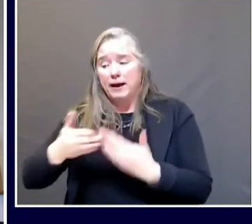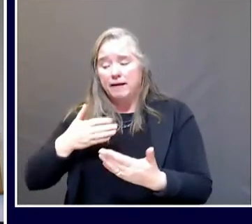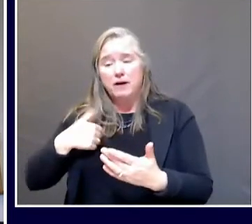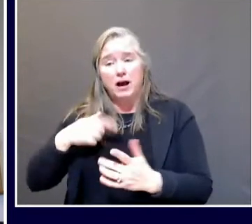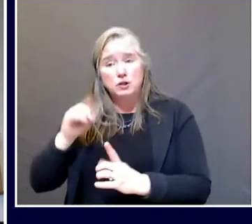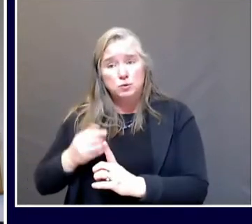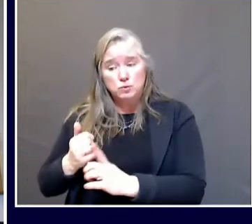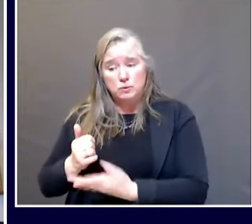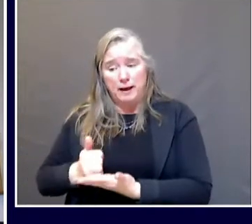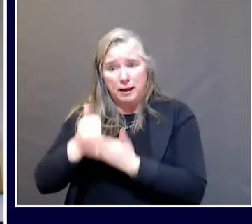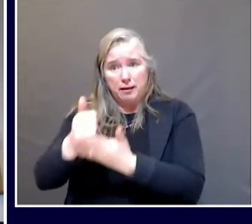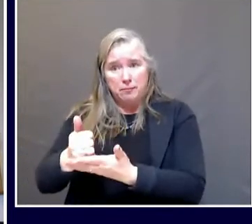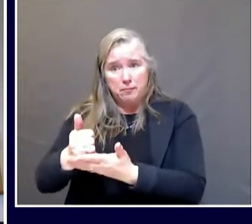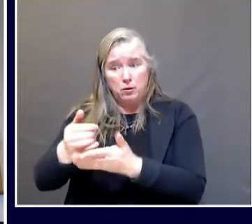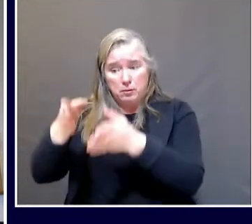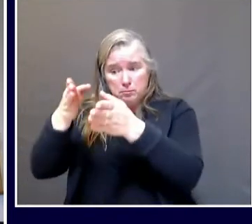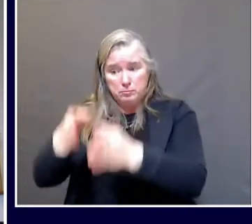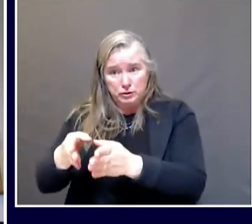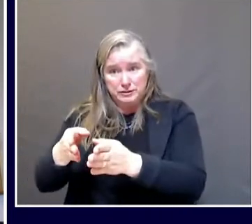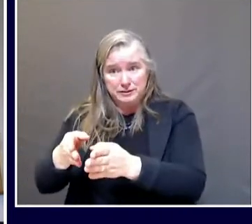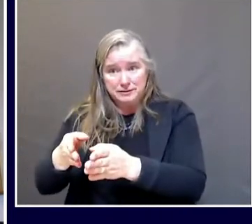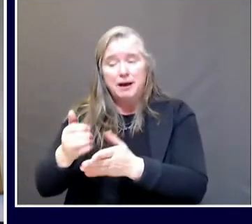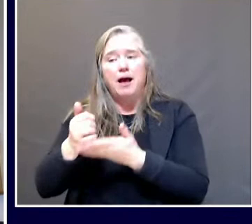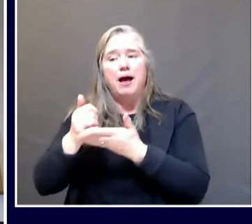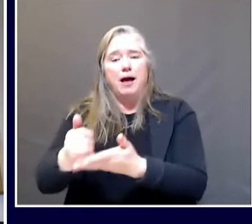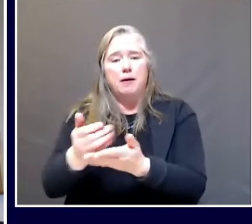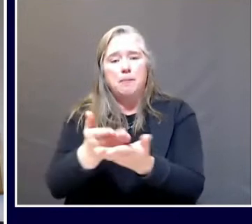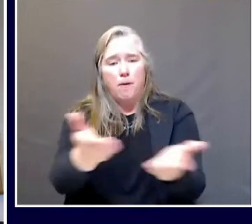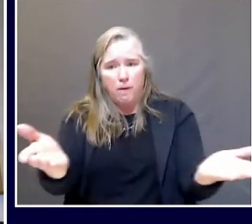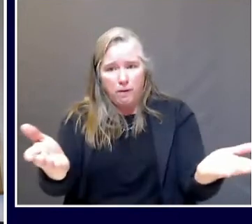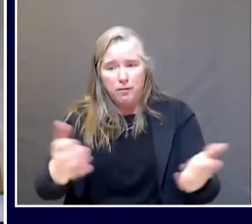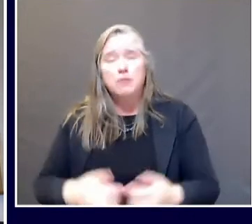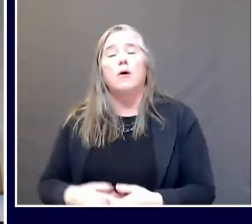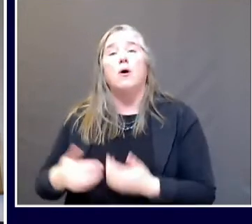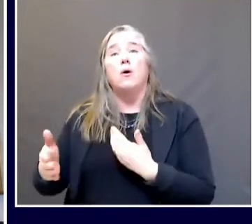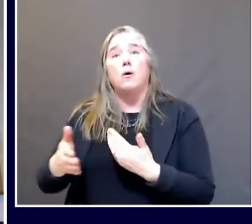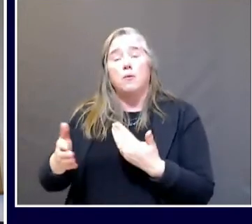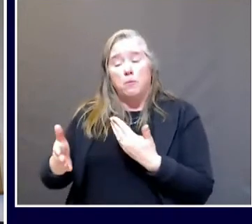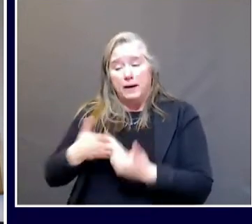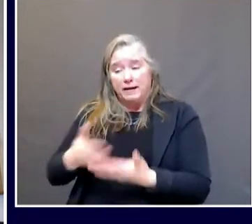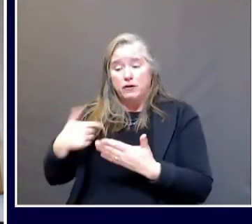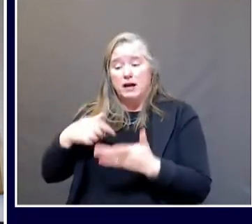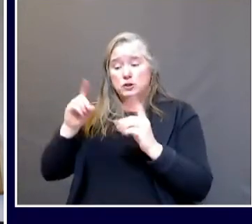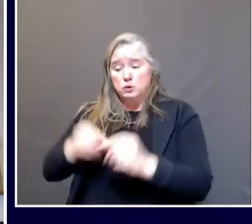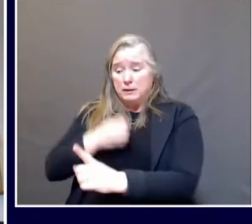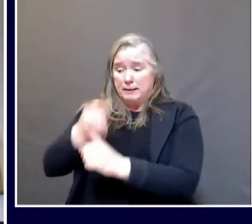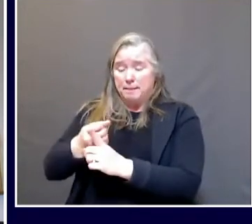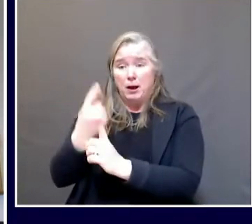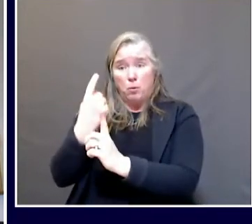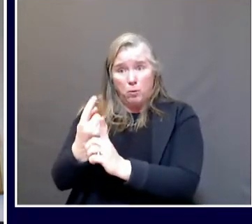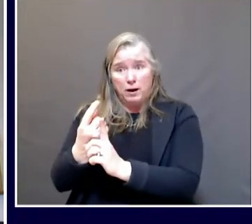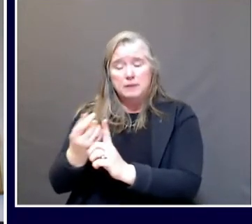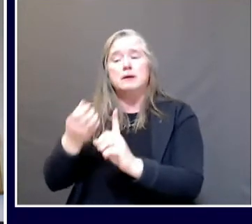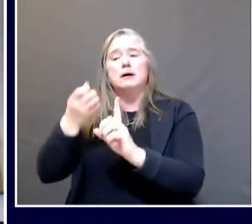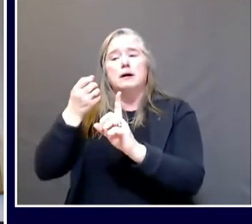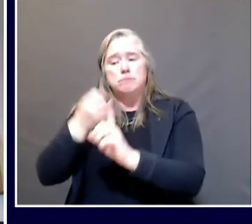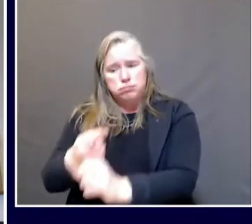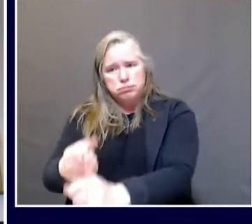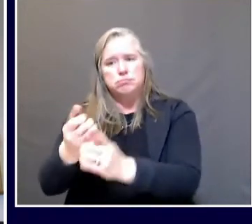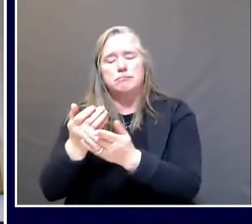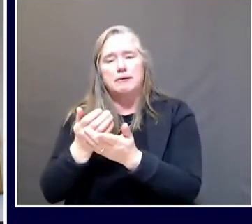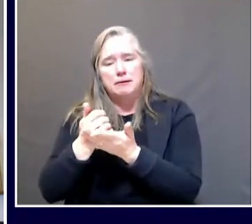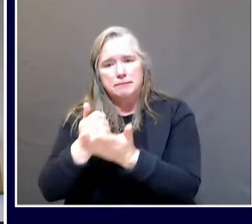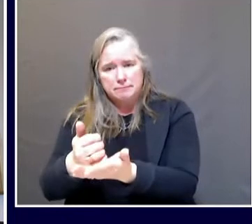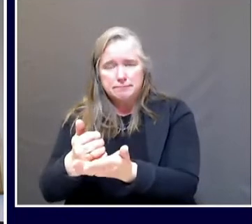one directly affects all indirectly. So with that, thank you all for your time this afternoon.